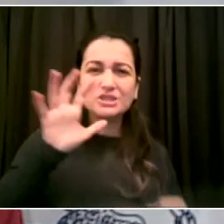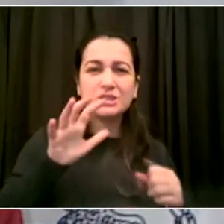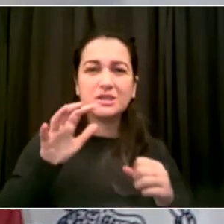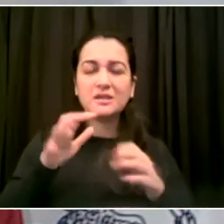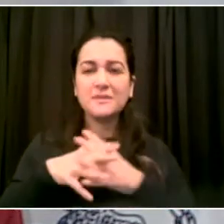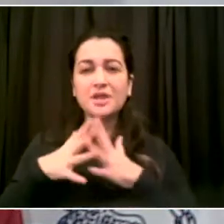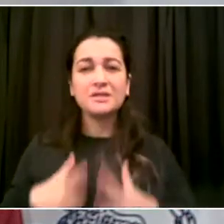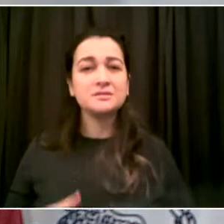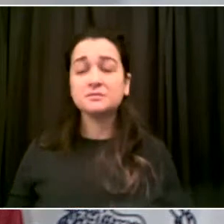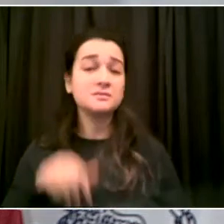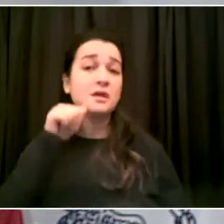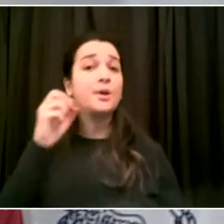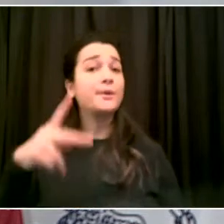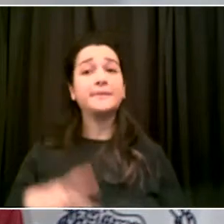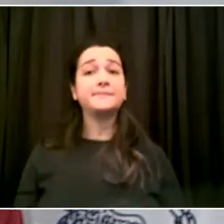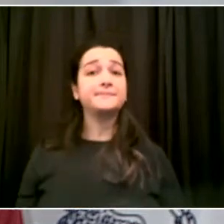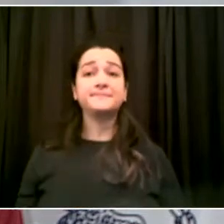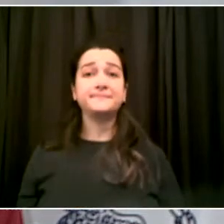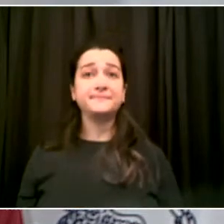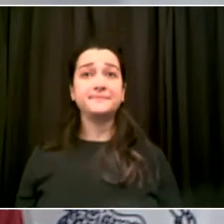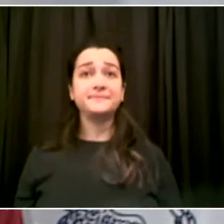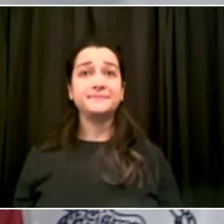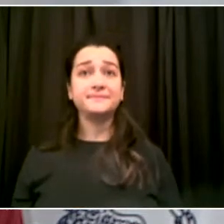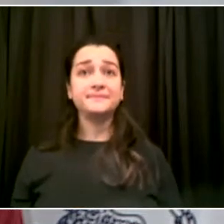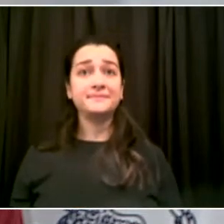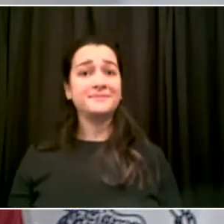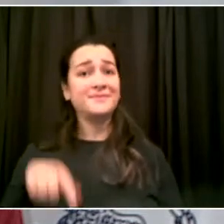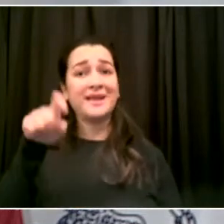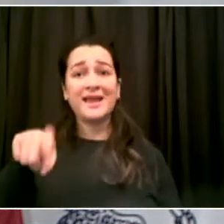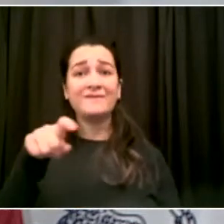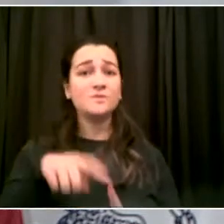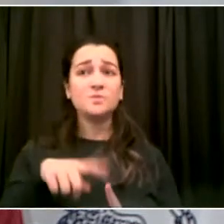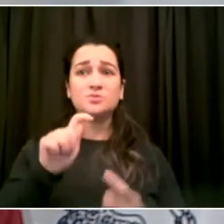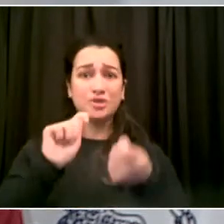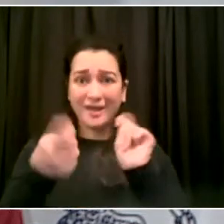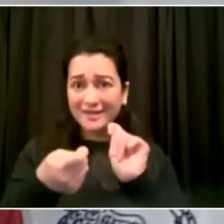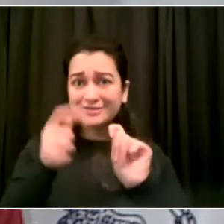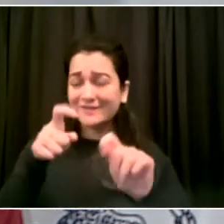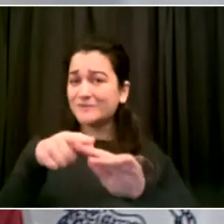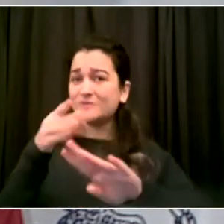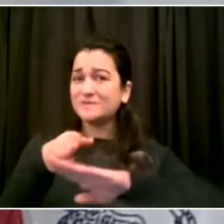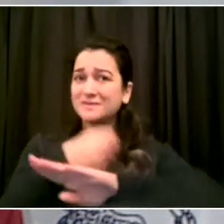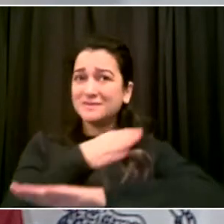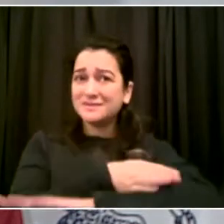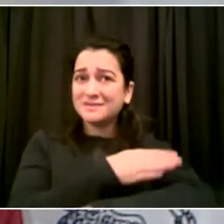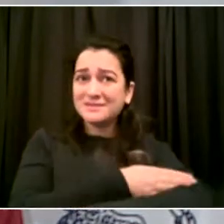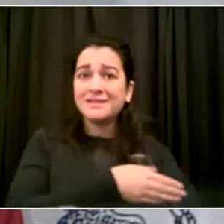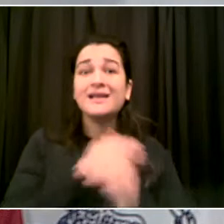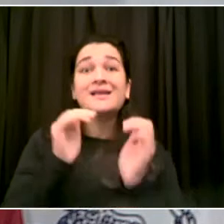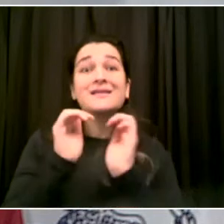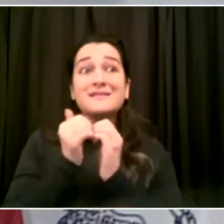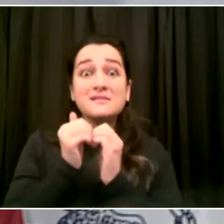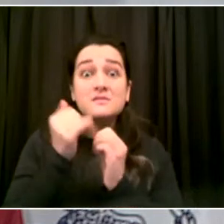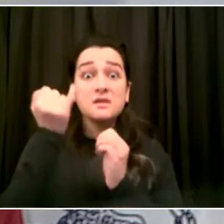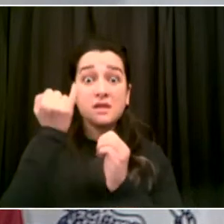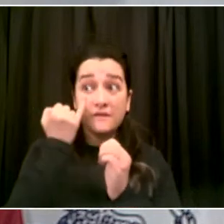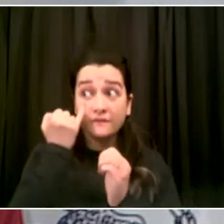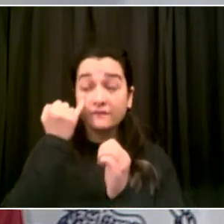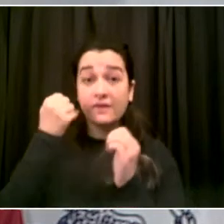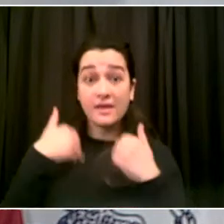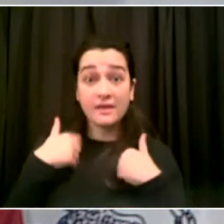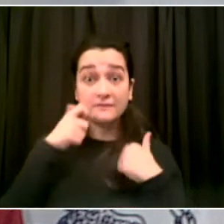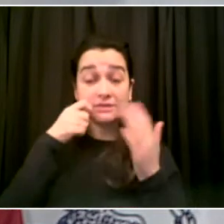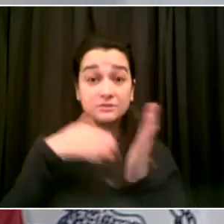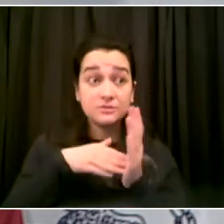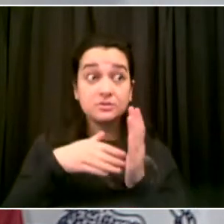something about it by bringing consequences to anyone who's done wrong and support those who have suffered